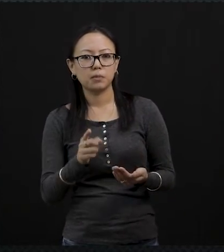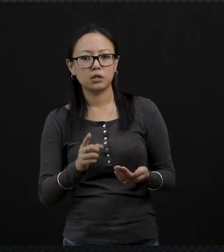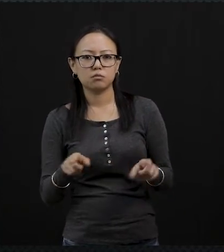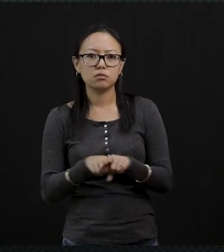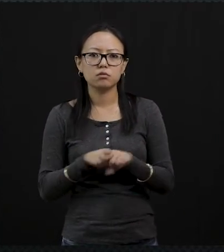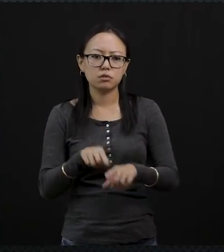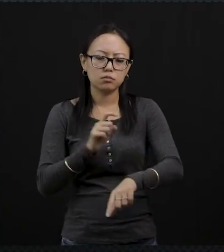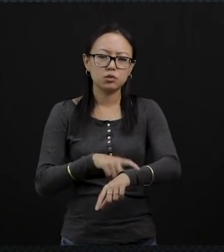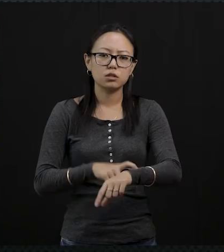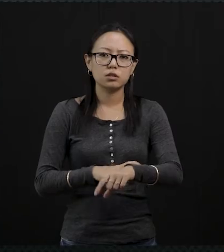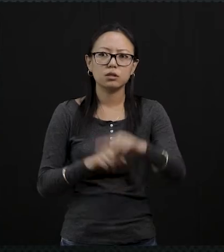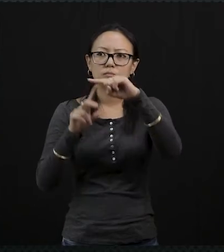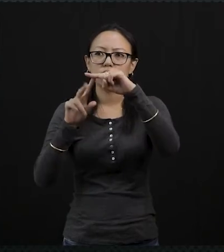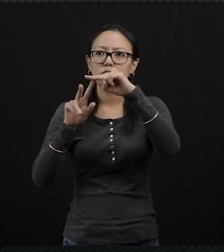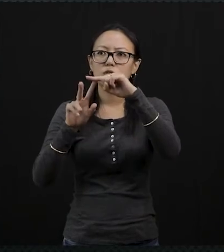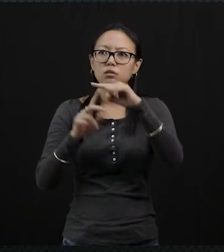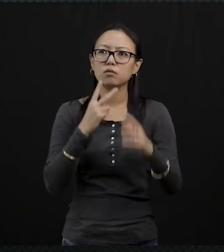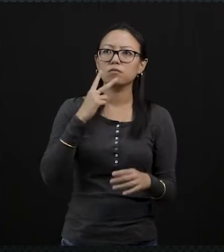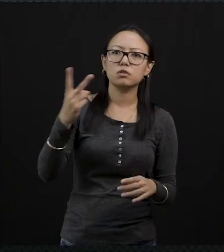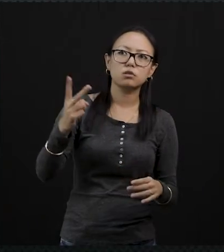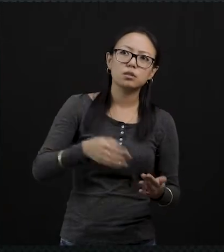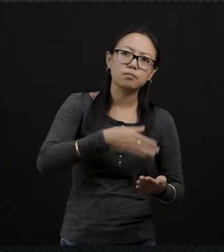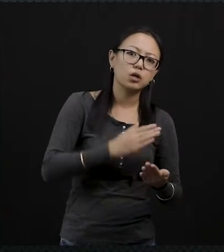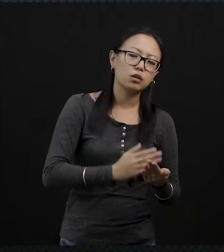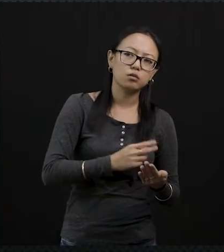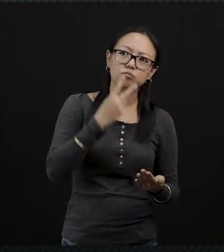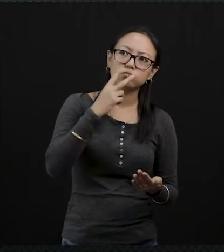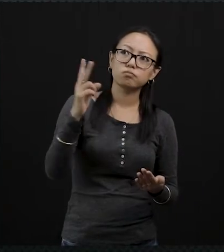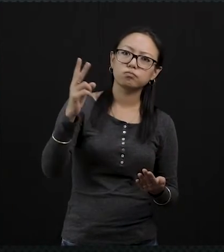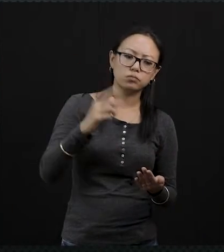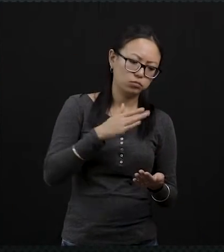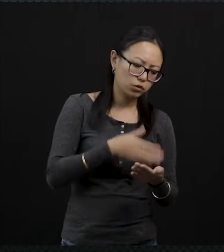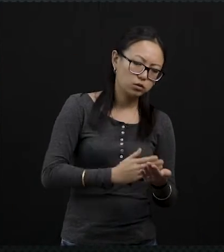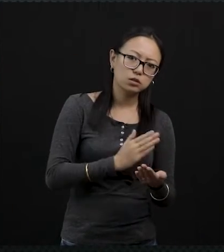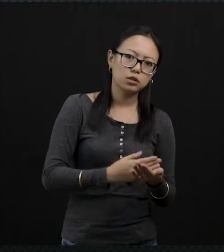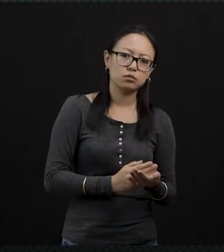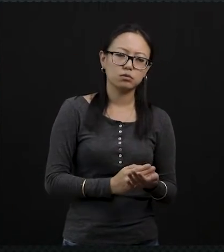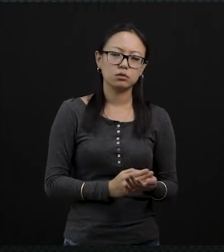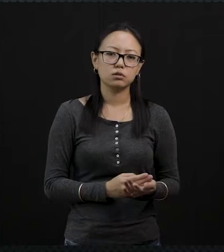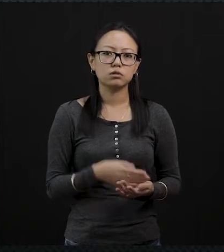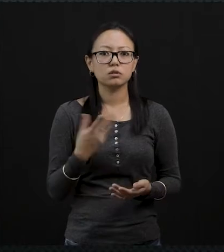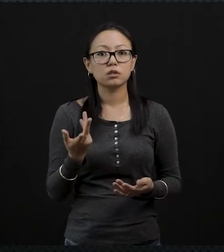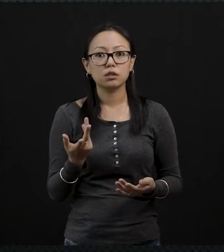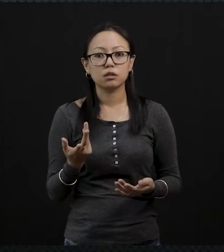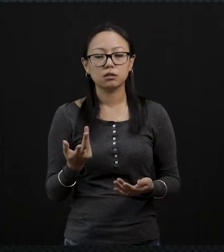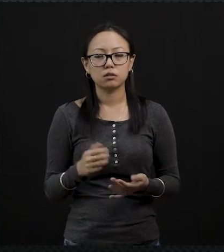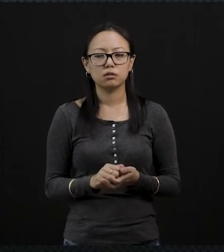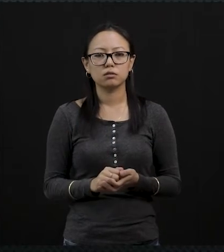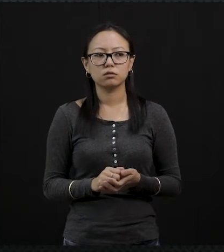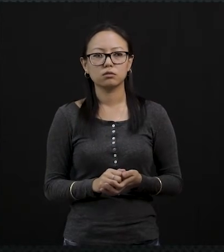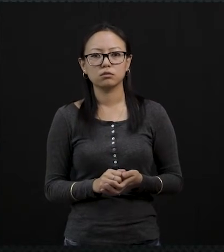their eyes is focused on the TV show, but their hand, they are cutting fruits. Then